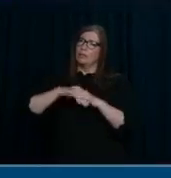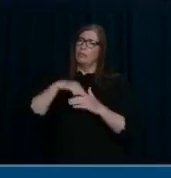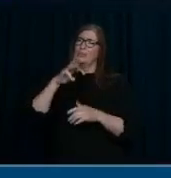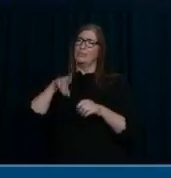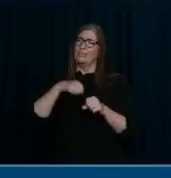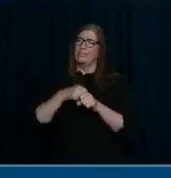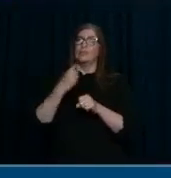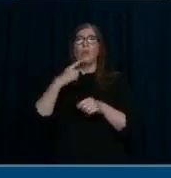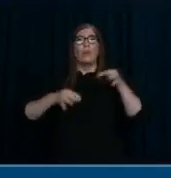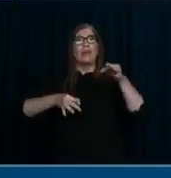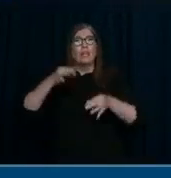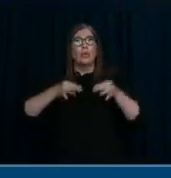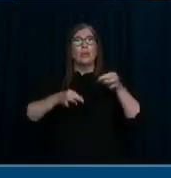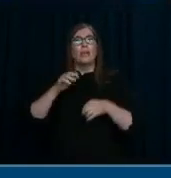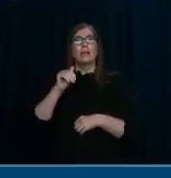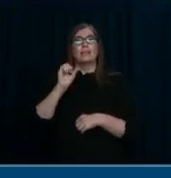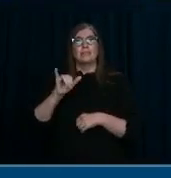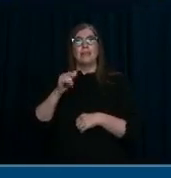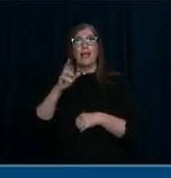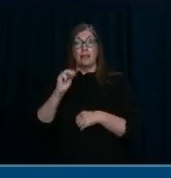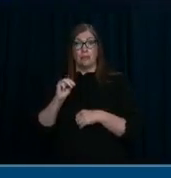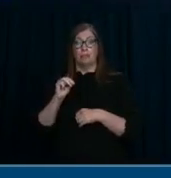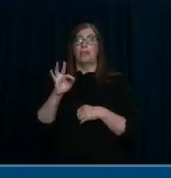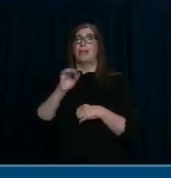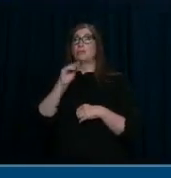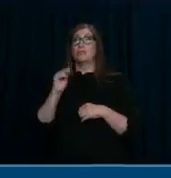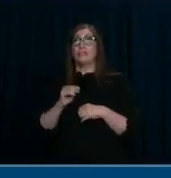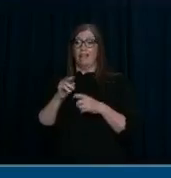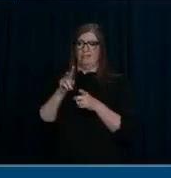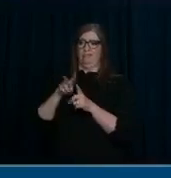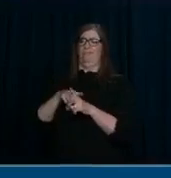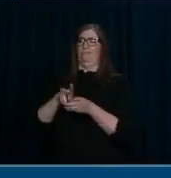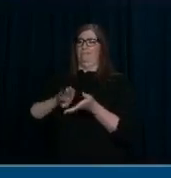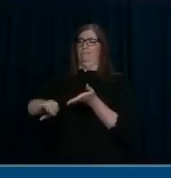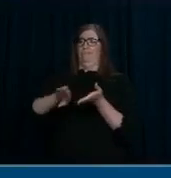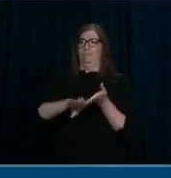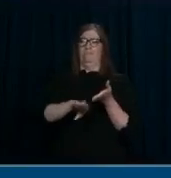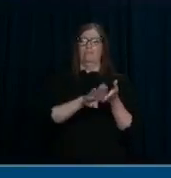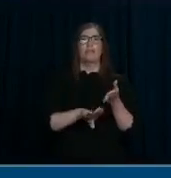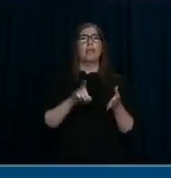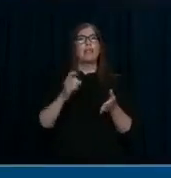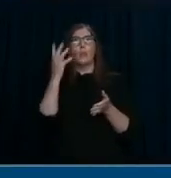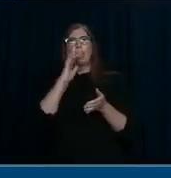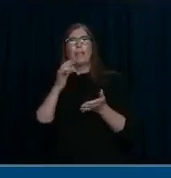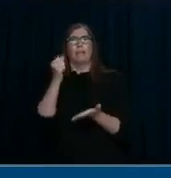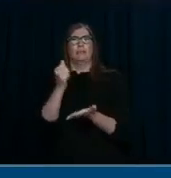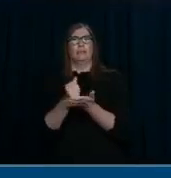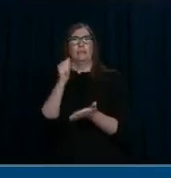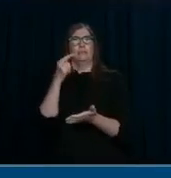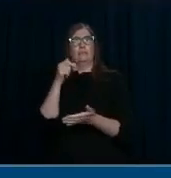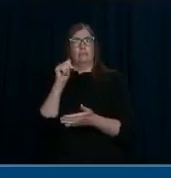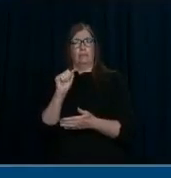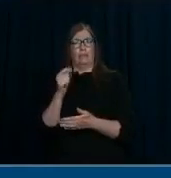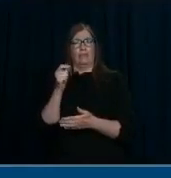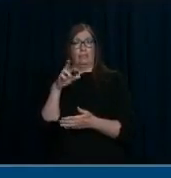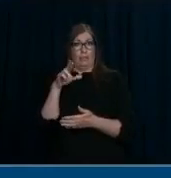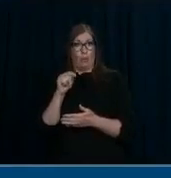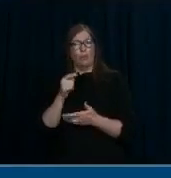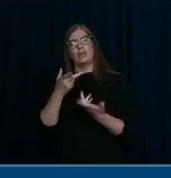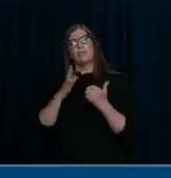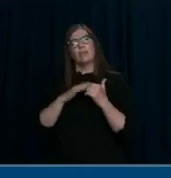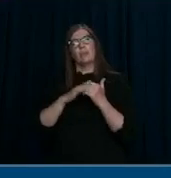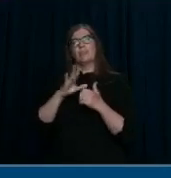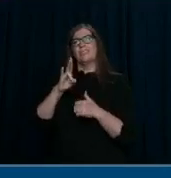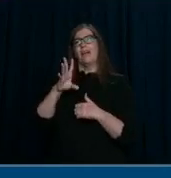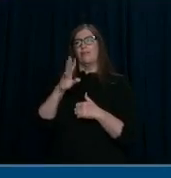hearing. 90% of those claims ultimately get rejected. It needs to look more like passport control at the border, where at least 75% of those claims can be